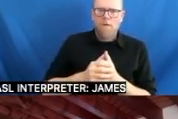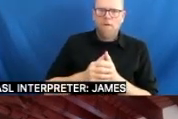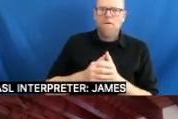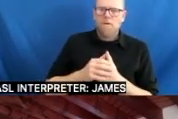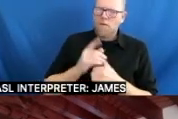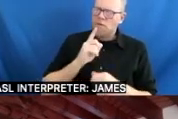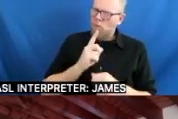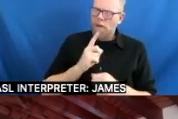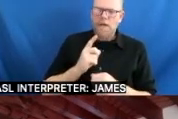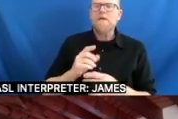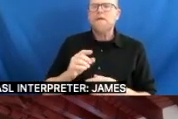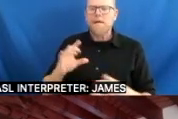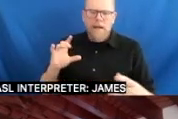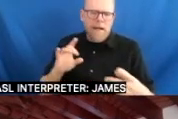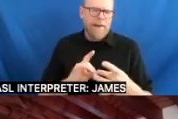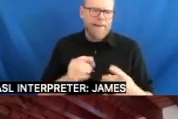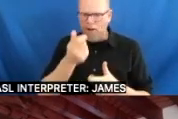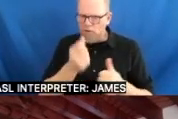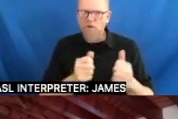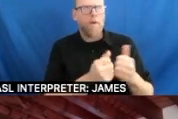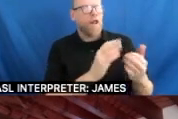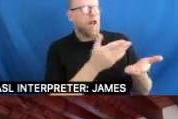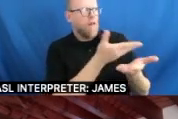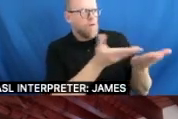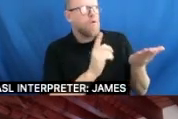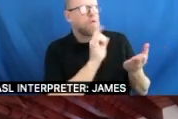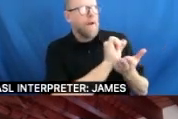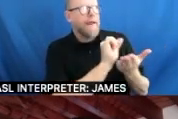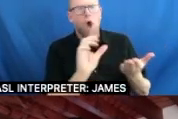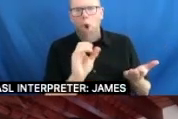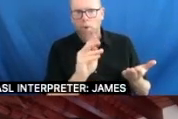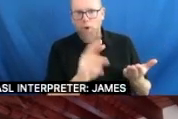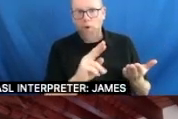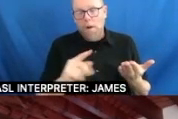their interests with the owners and to become owners themselves.